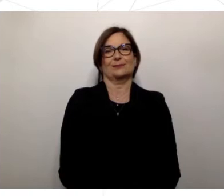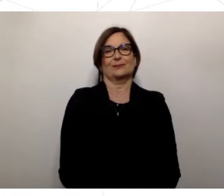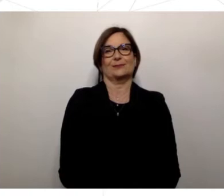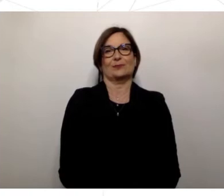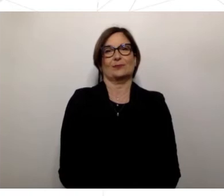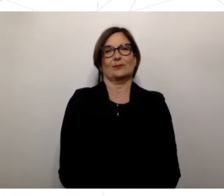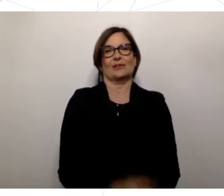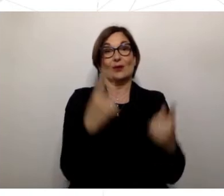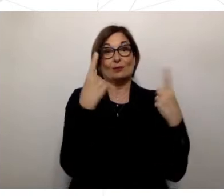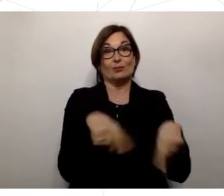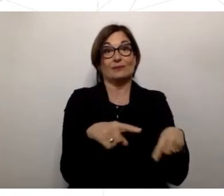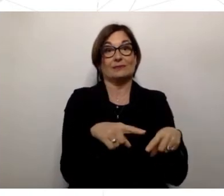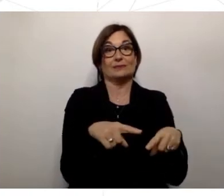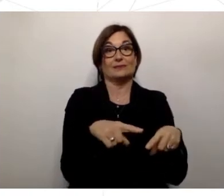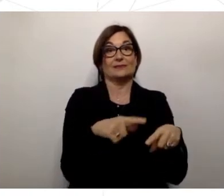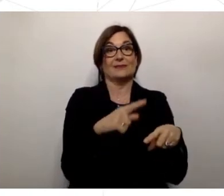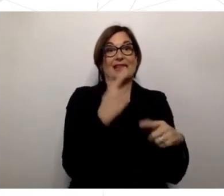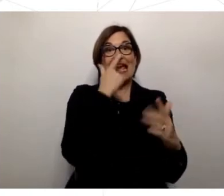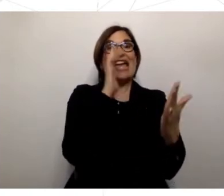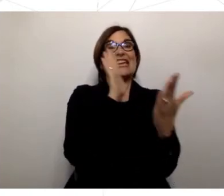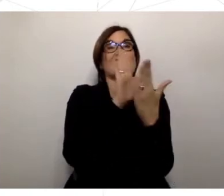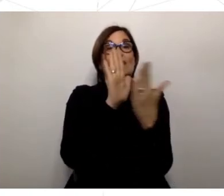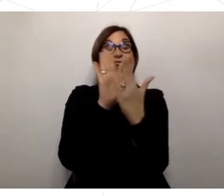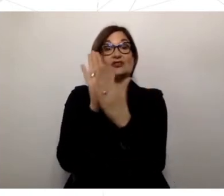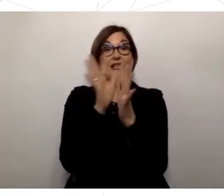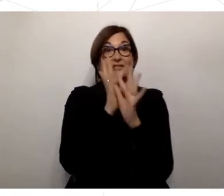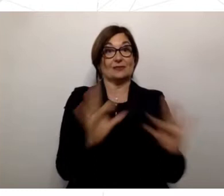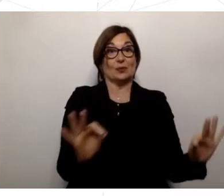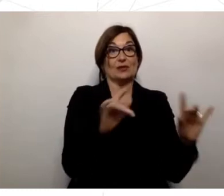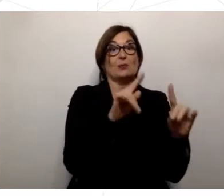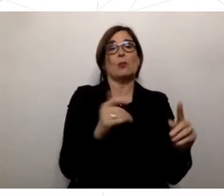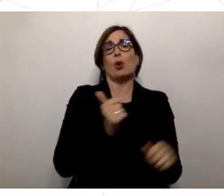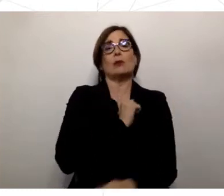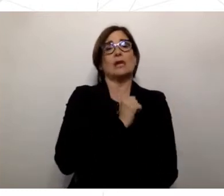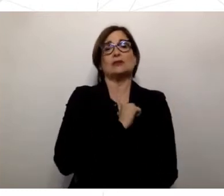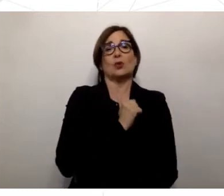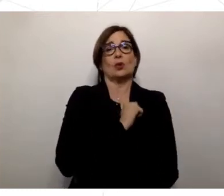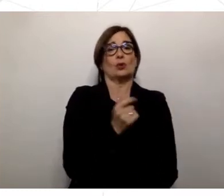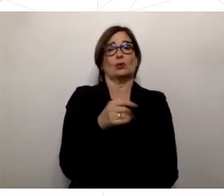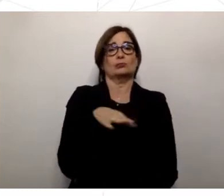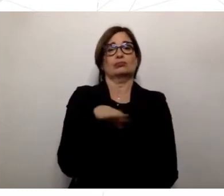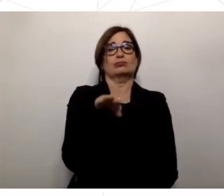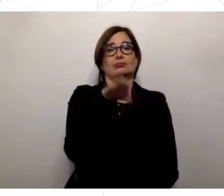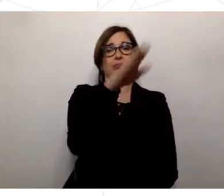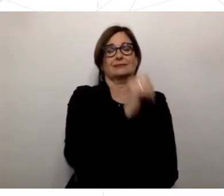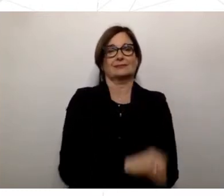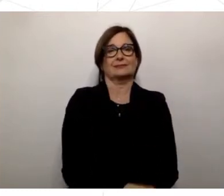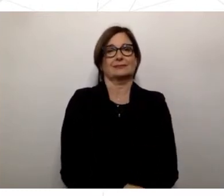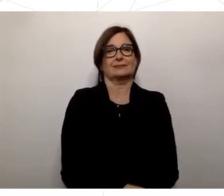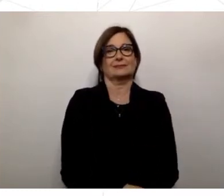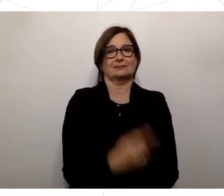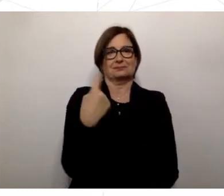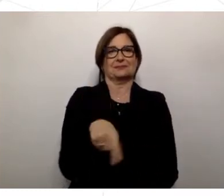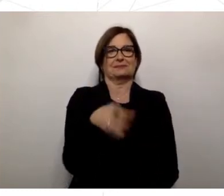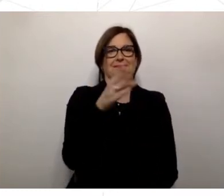So by having different interfaces available, that might just drift in on its own.